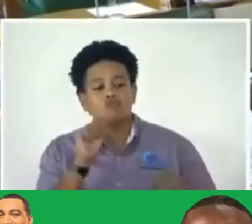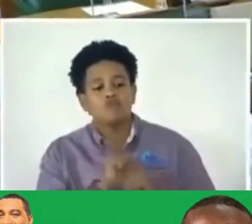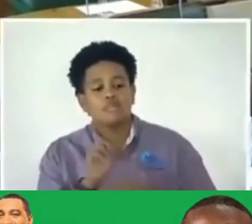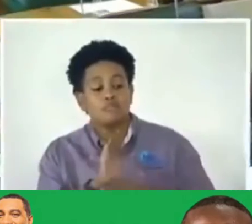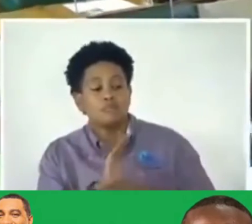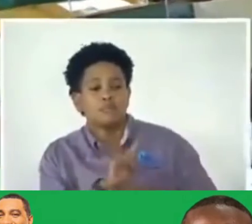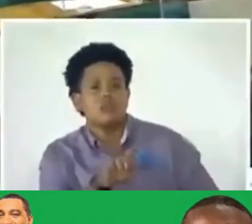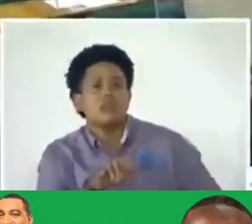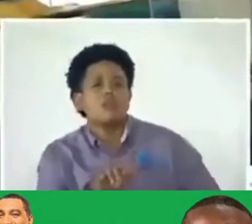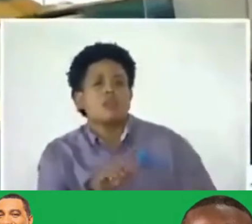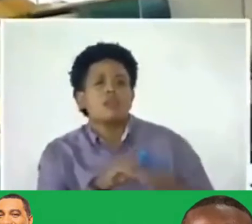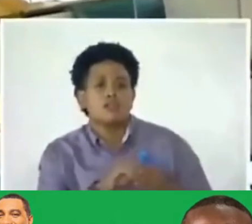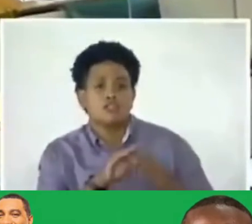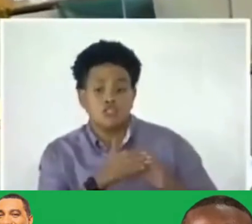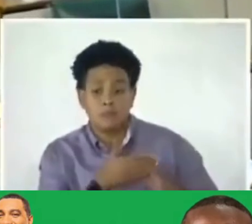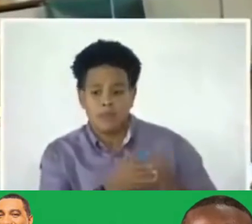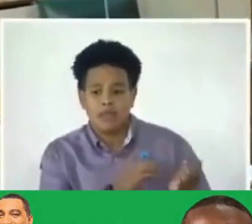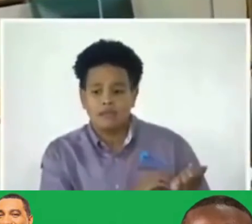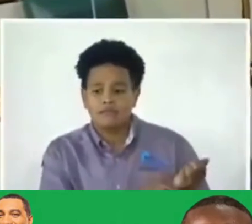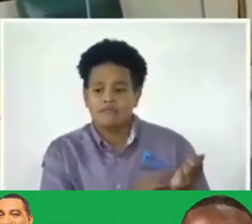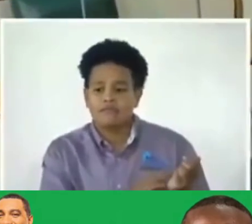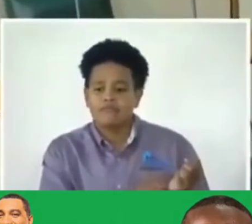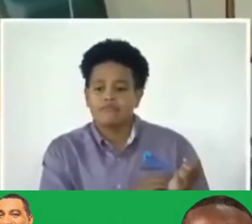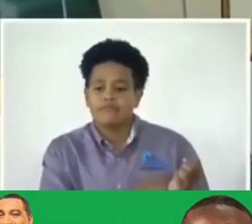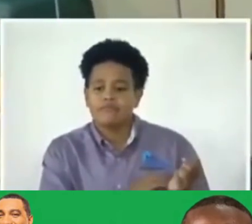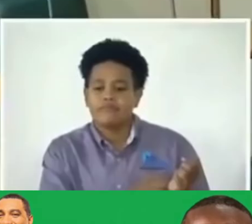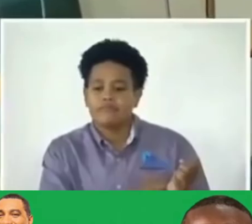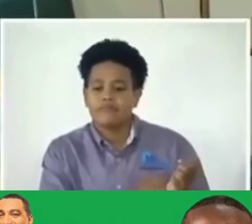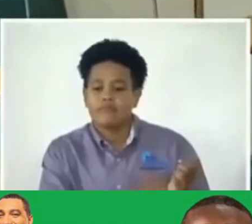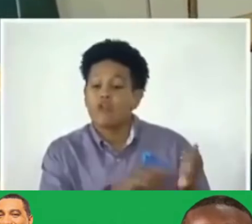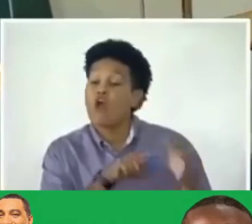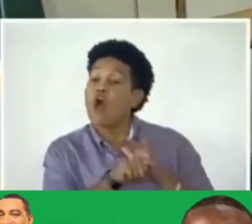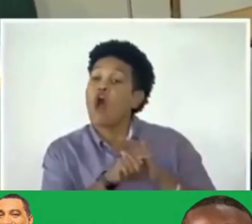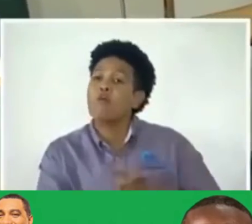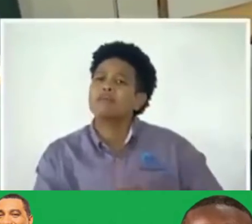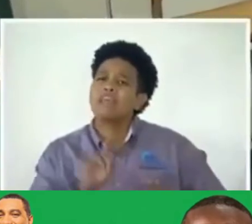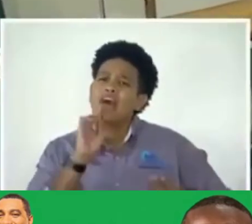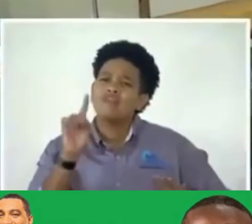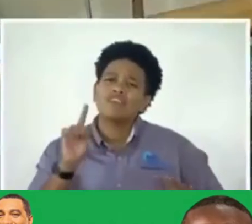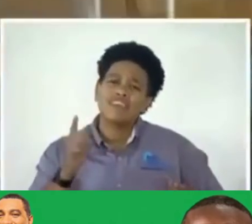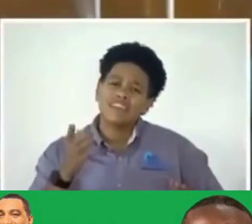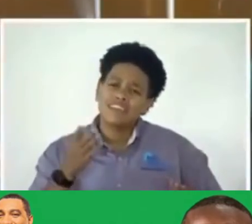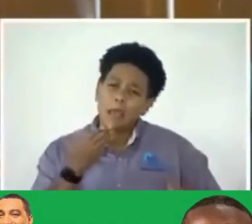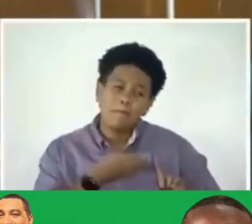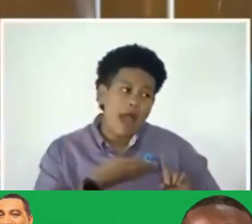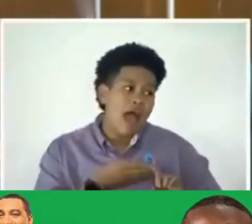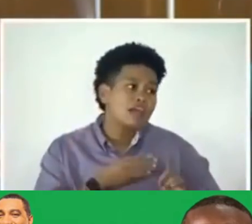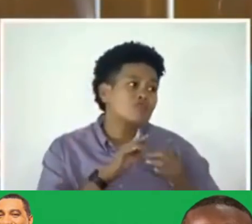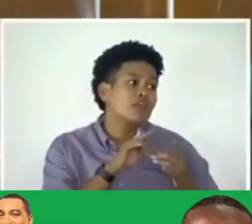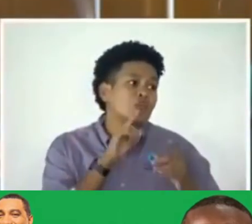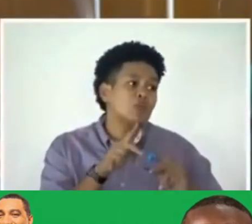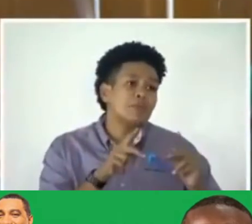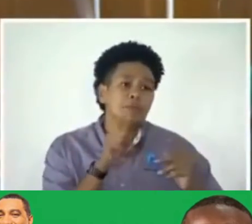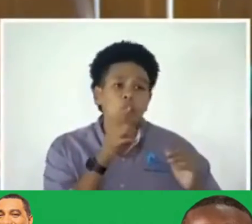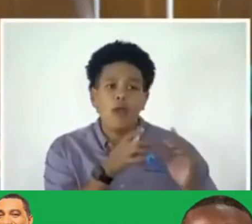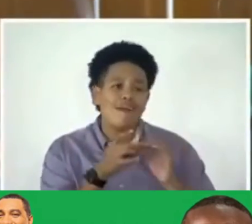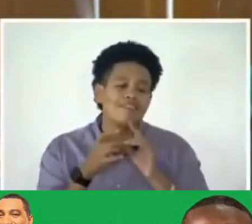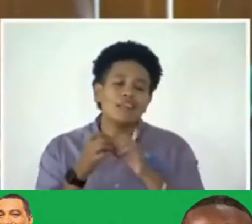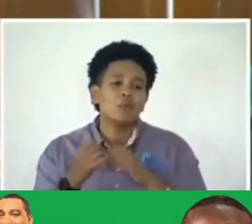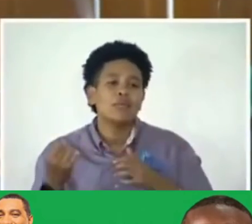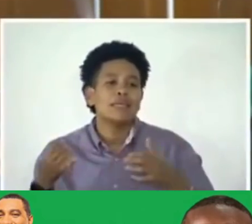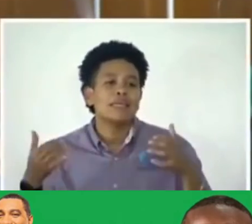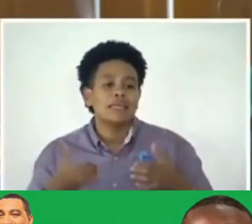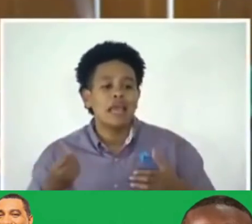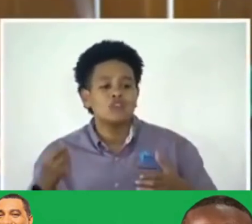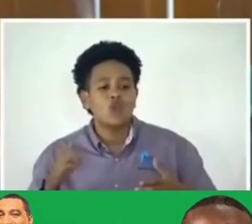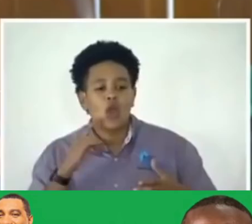society. Just like Mr. Holness is going to stand up in Parliament and say that dancehall artists needs to take accountability for their